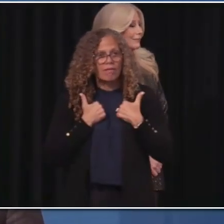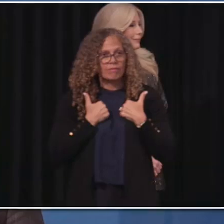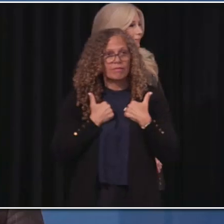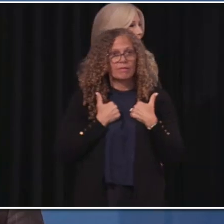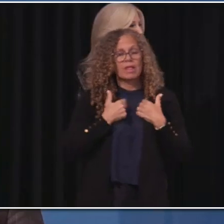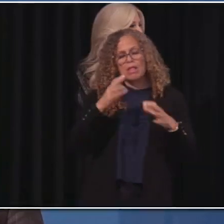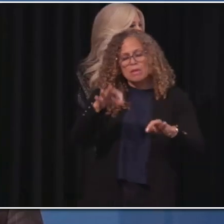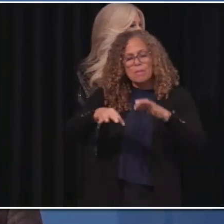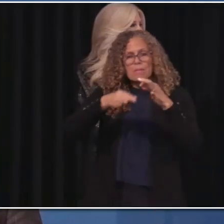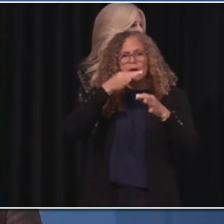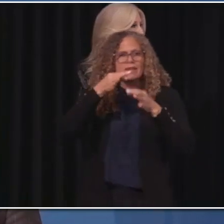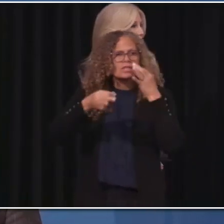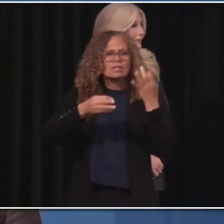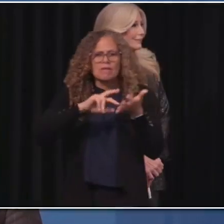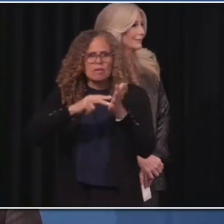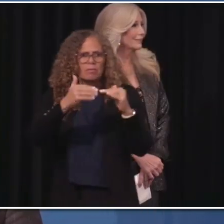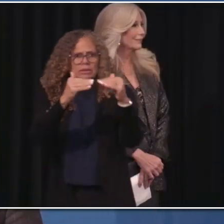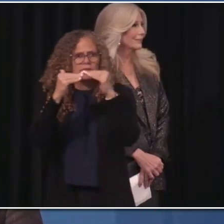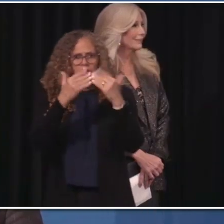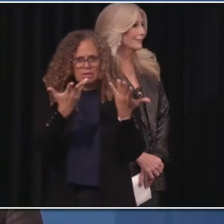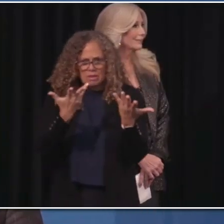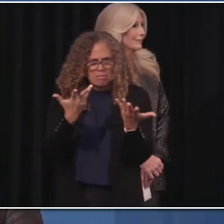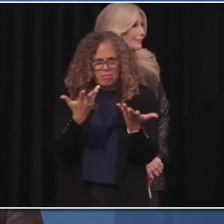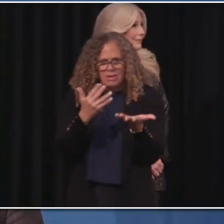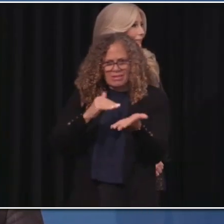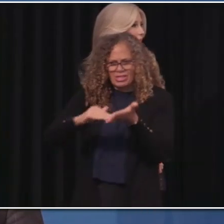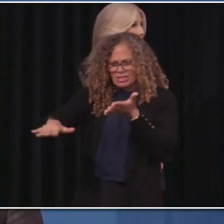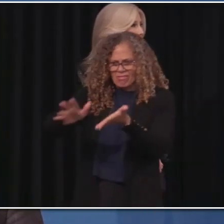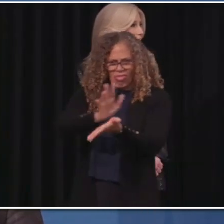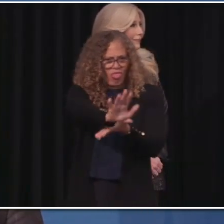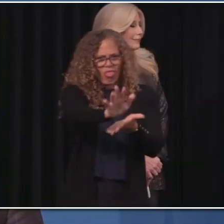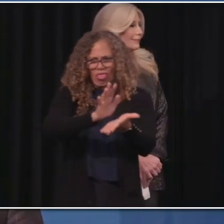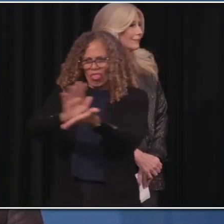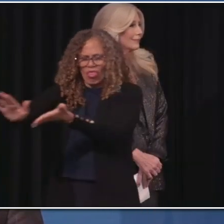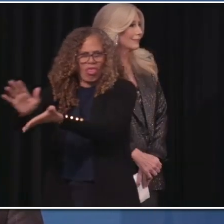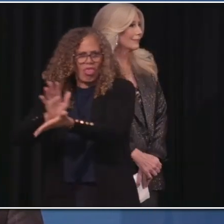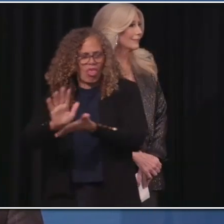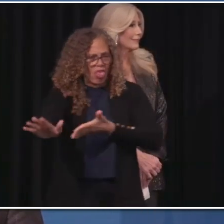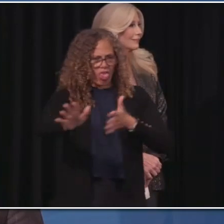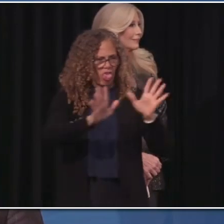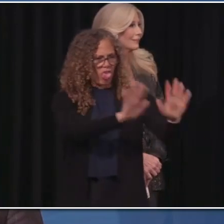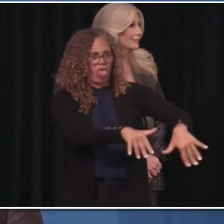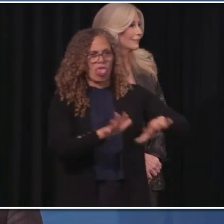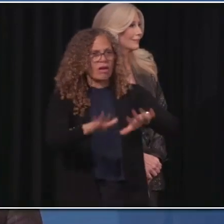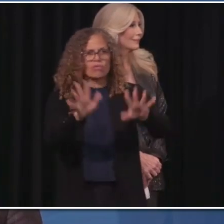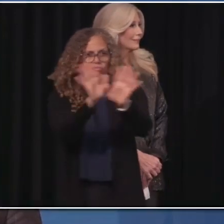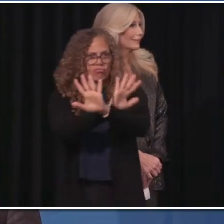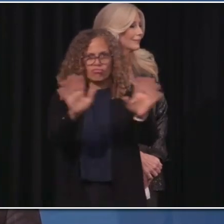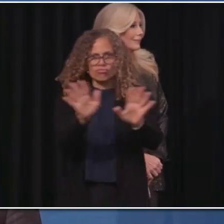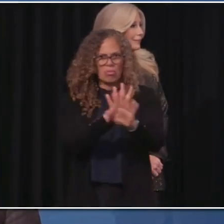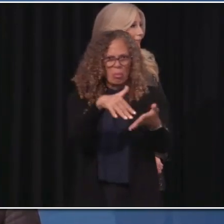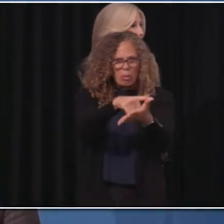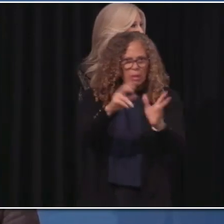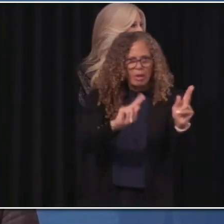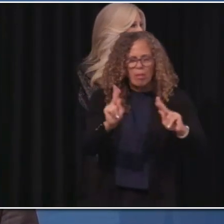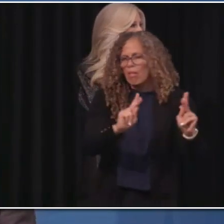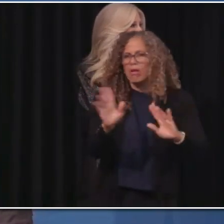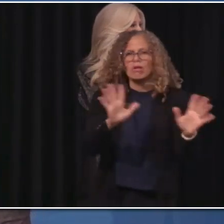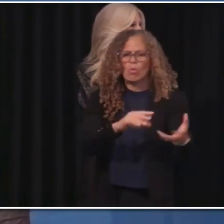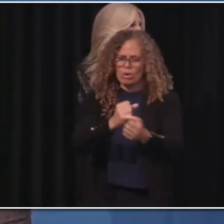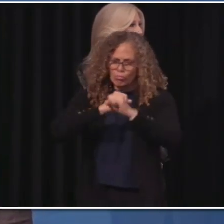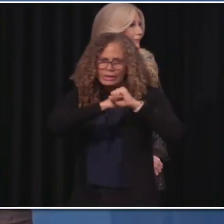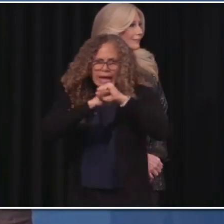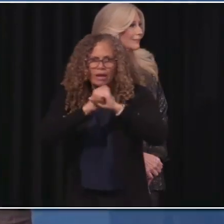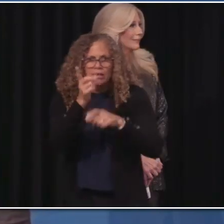that a just society does not scapegoat the most vulnerable, but protects them. That might does not equal